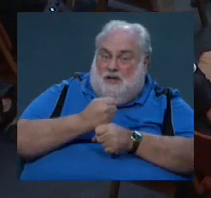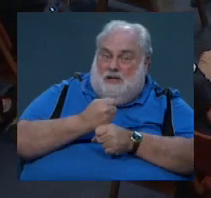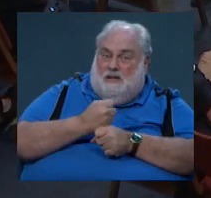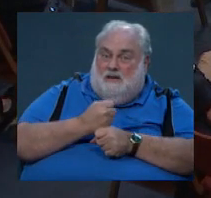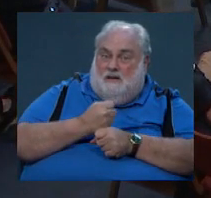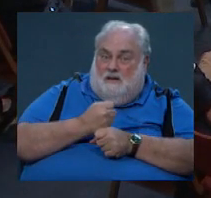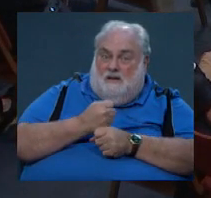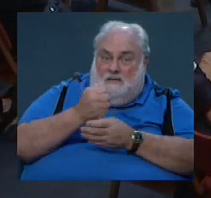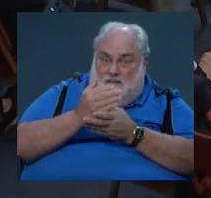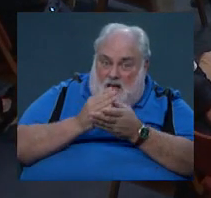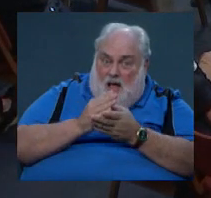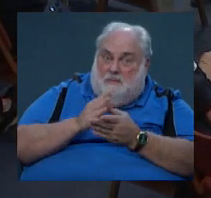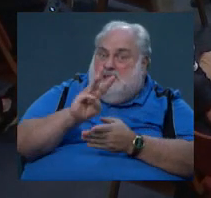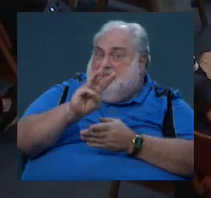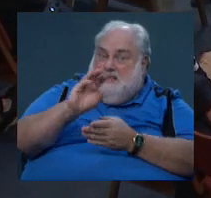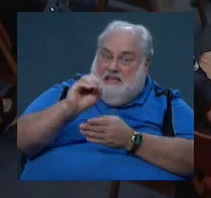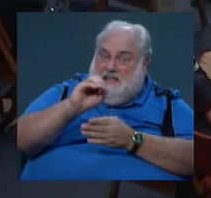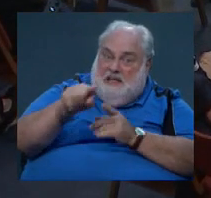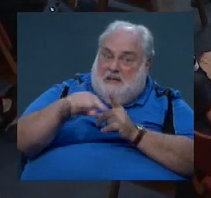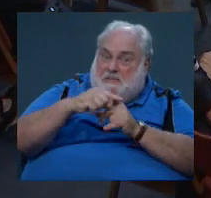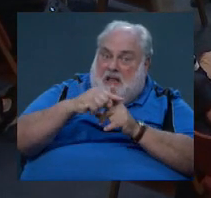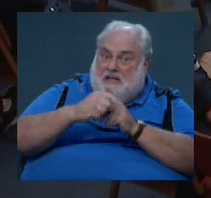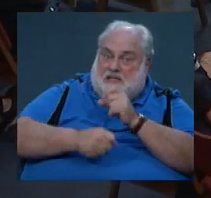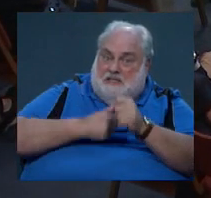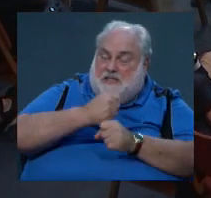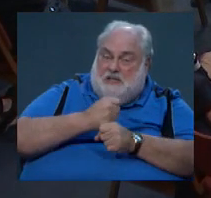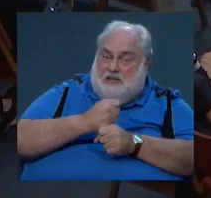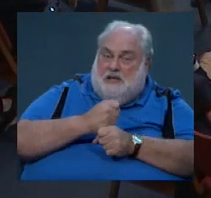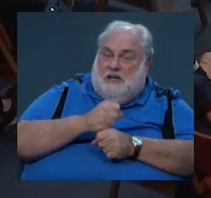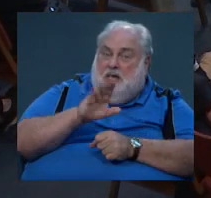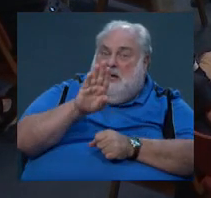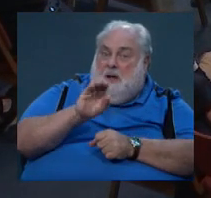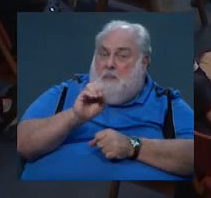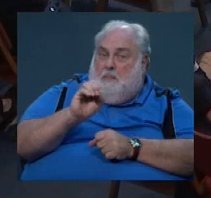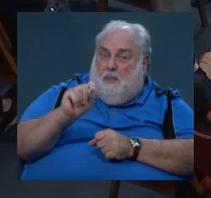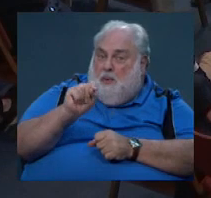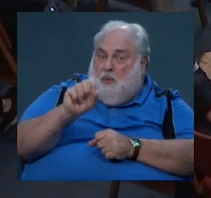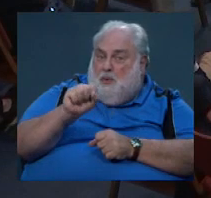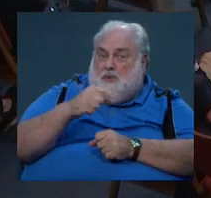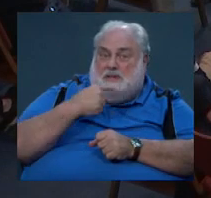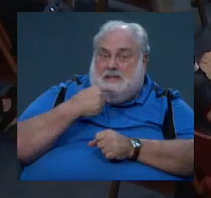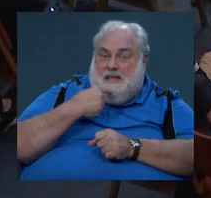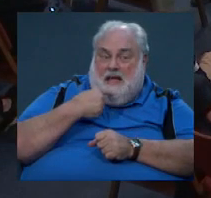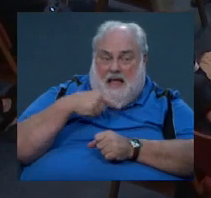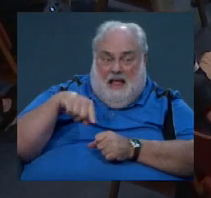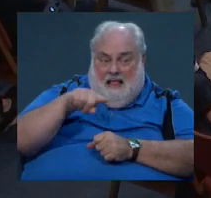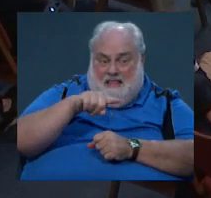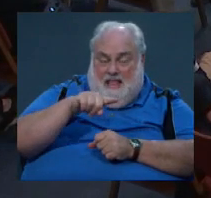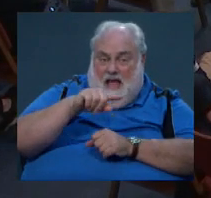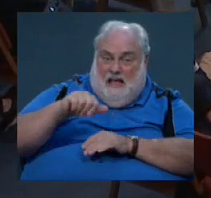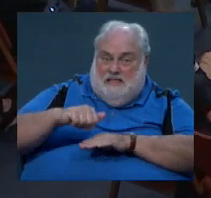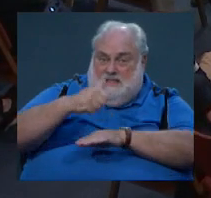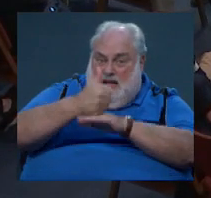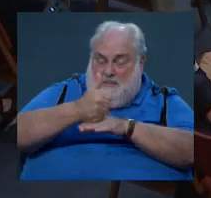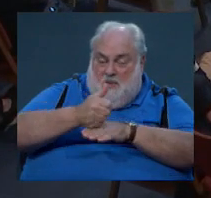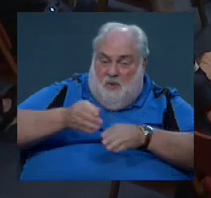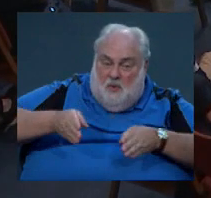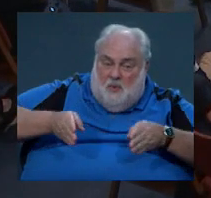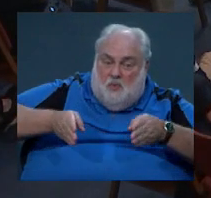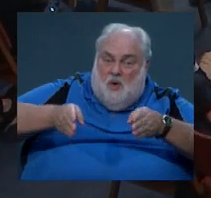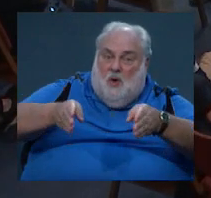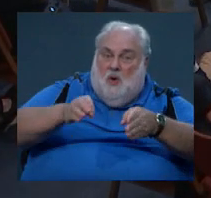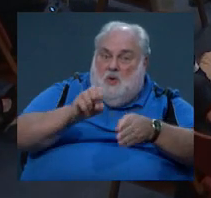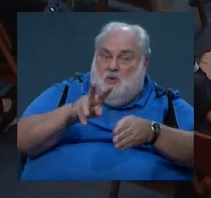60, some of them. Like Boots was saying, that, they were instrumental in getting roads and sewage in the